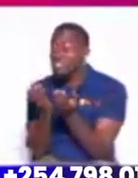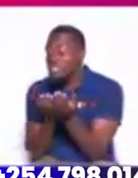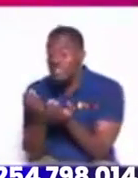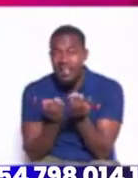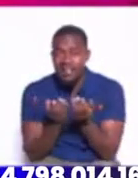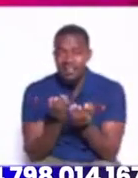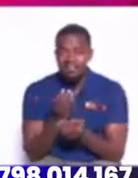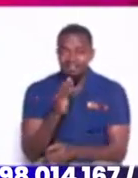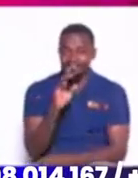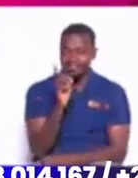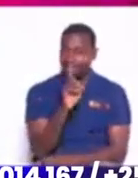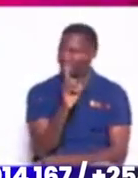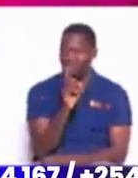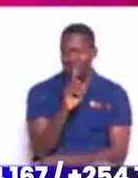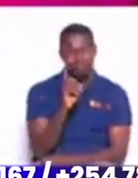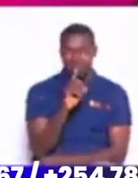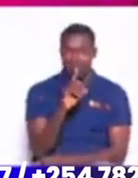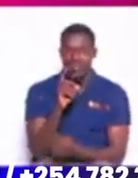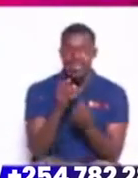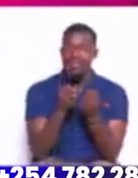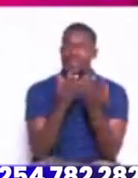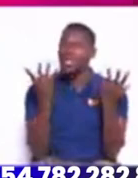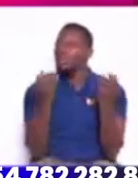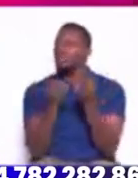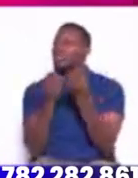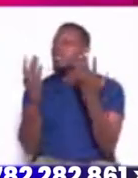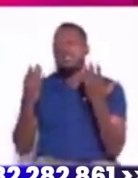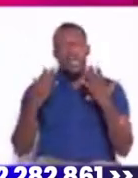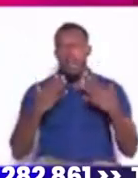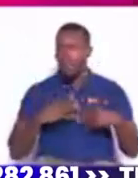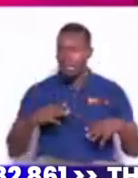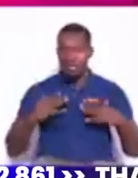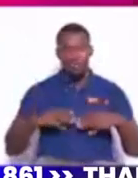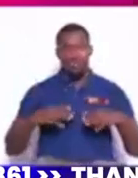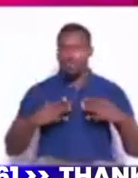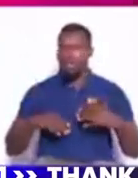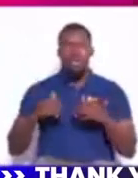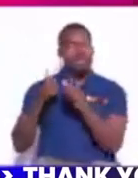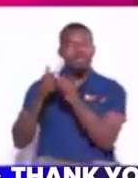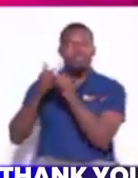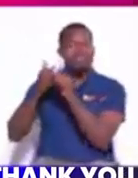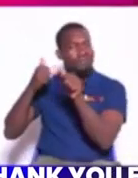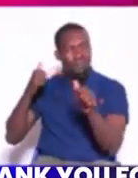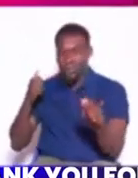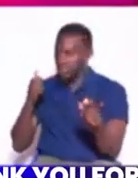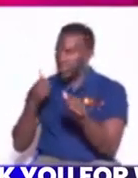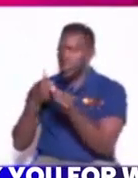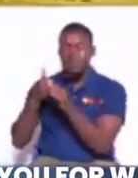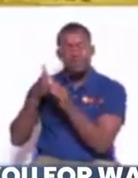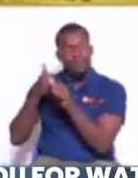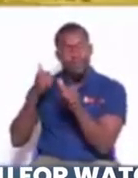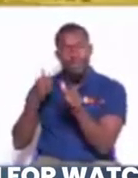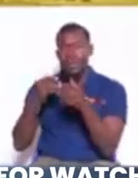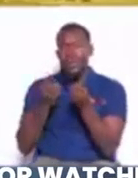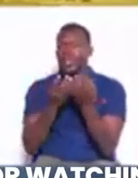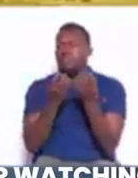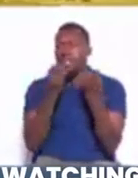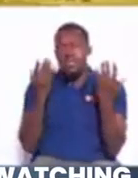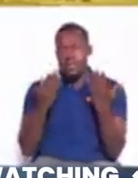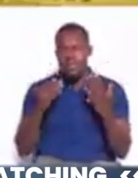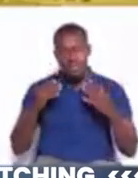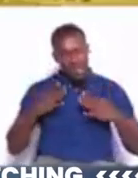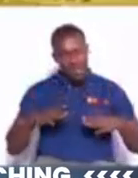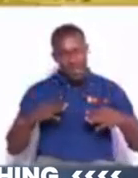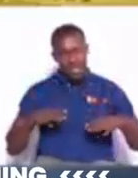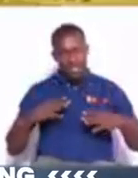many children turn their backs on the commands of their parents, there is still a command that says, honor your father